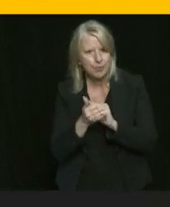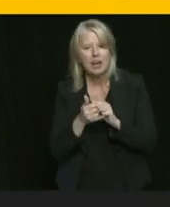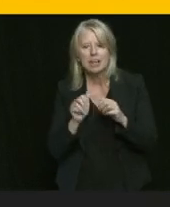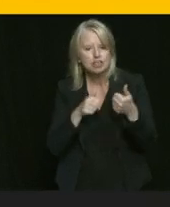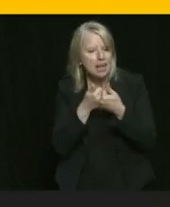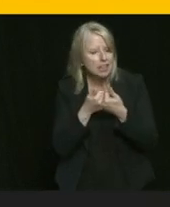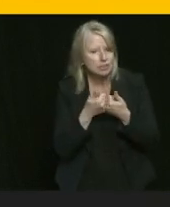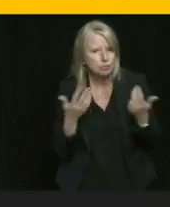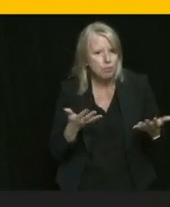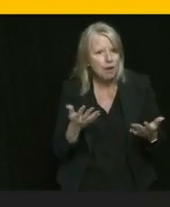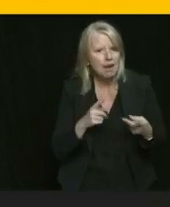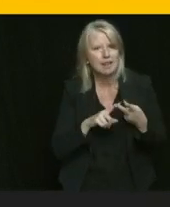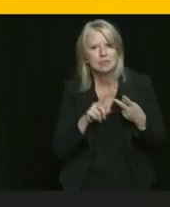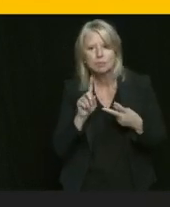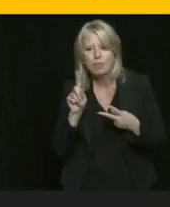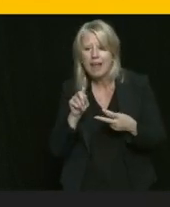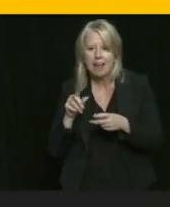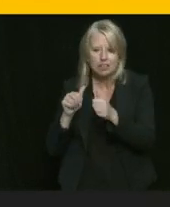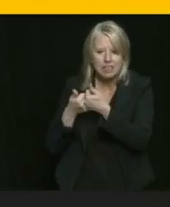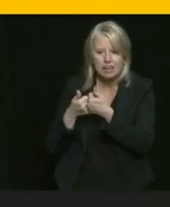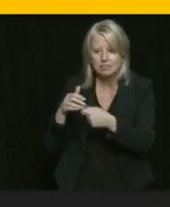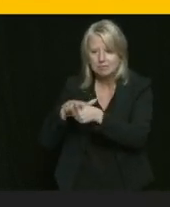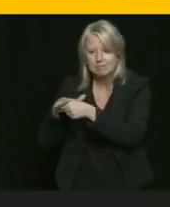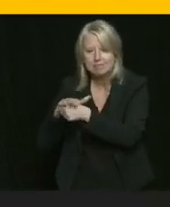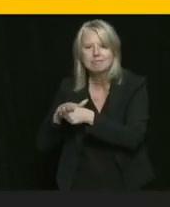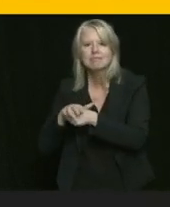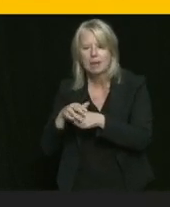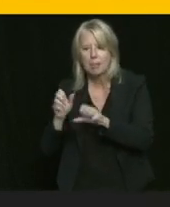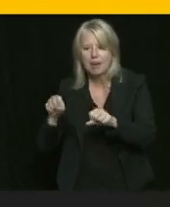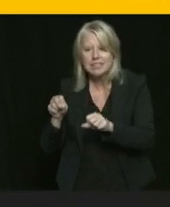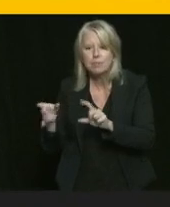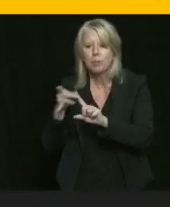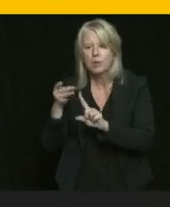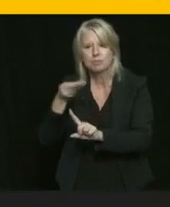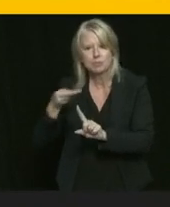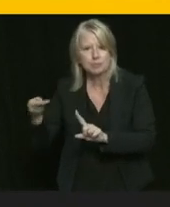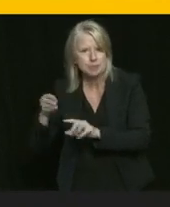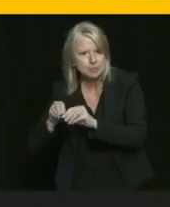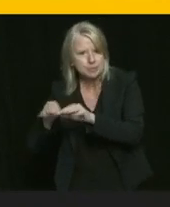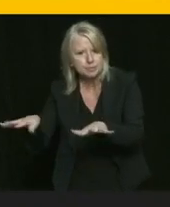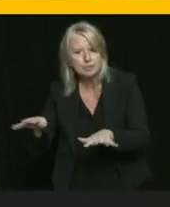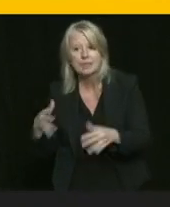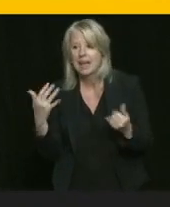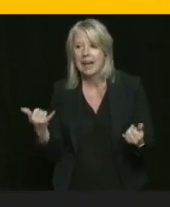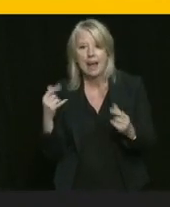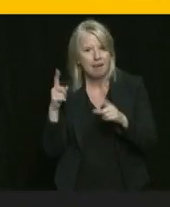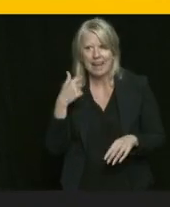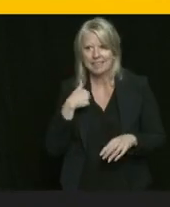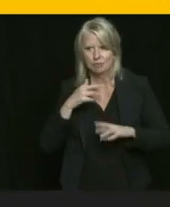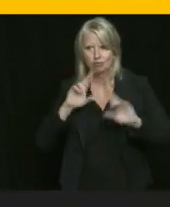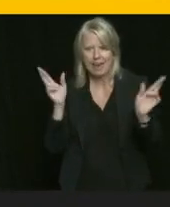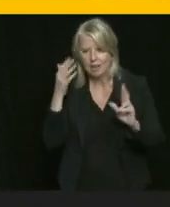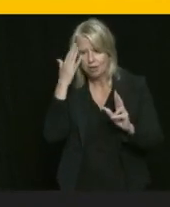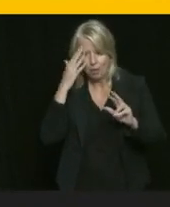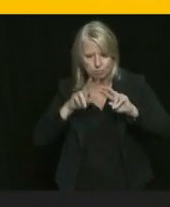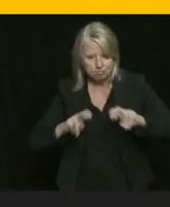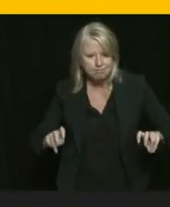where the challenging locations are for greater spreads. We are now wearing masks much more than we did